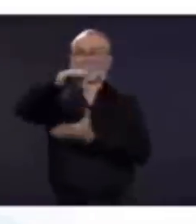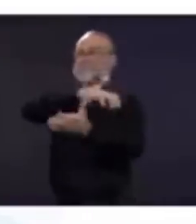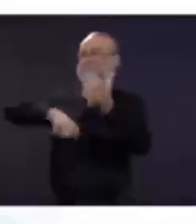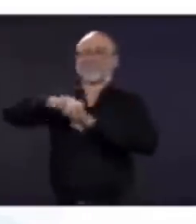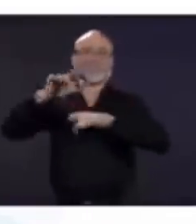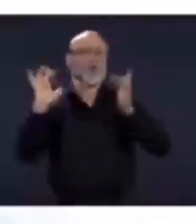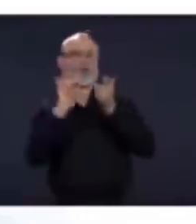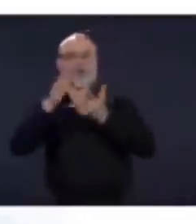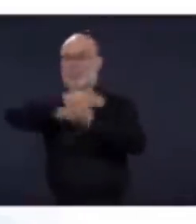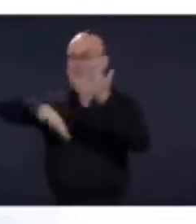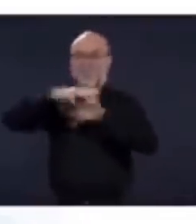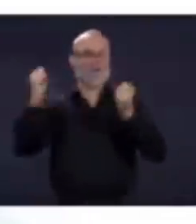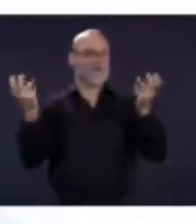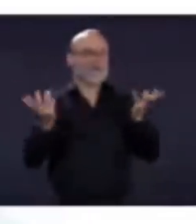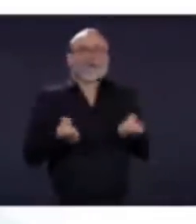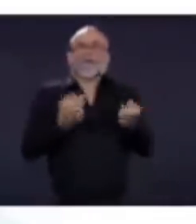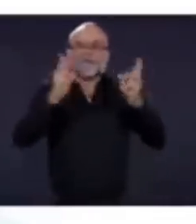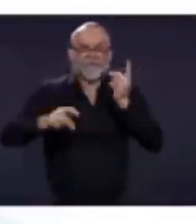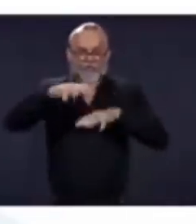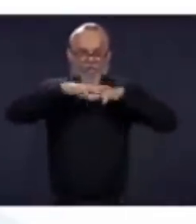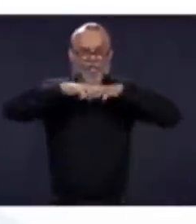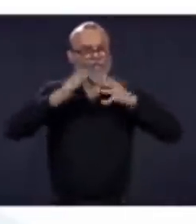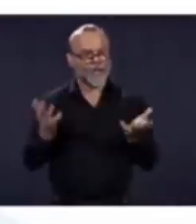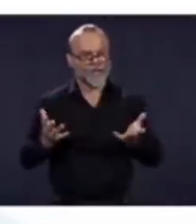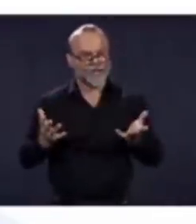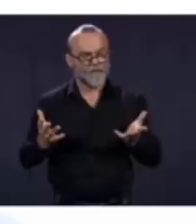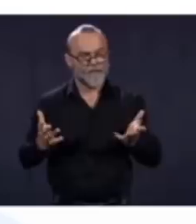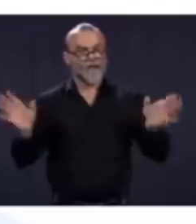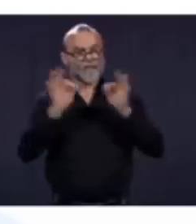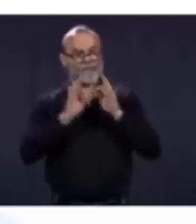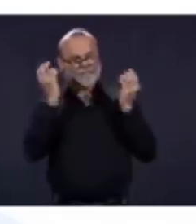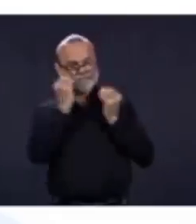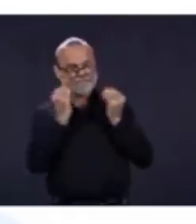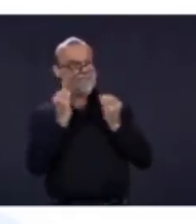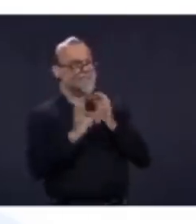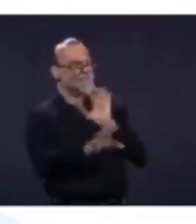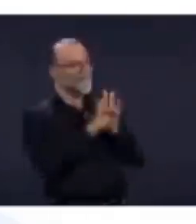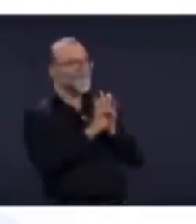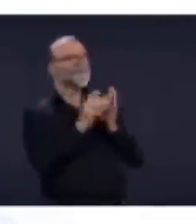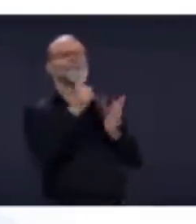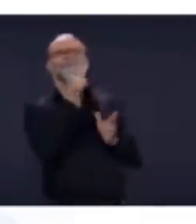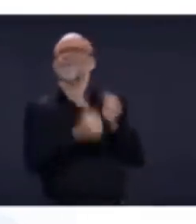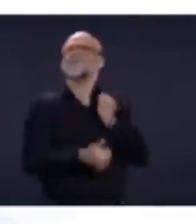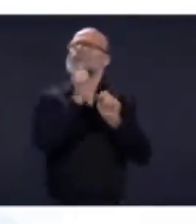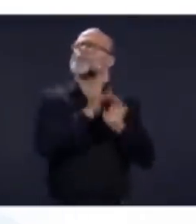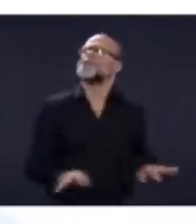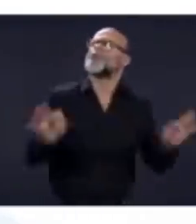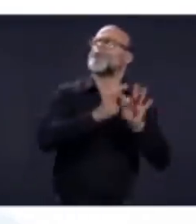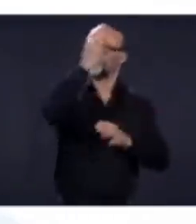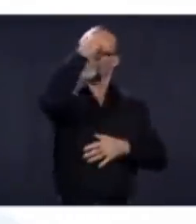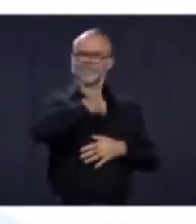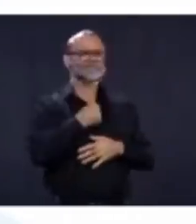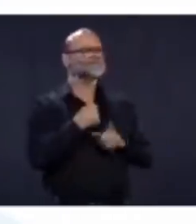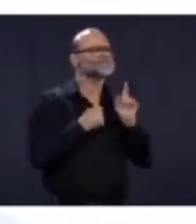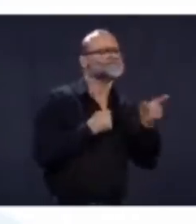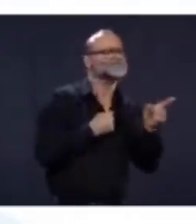of contacts. So I think try to find out the persons the more significant to you. Okay? First of all, it's